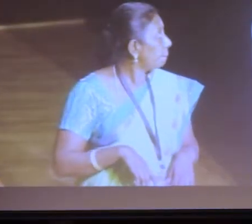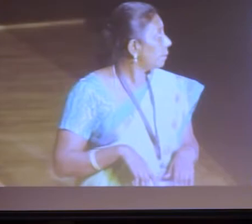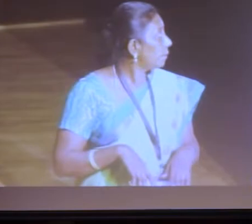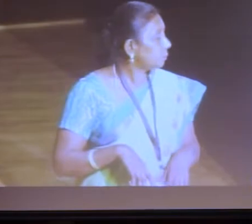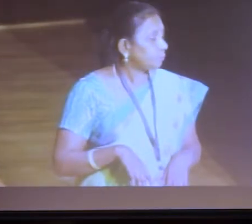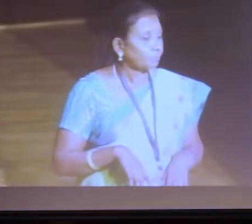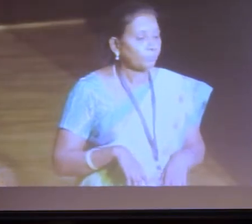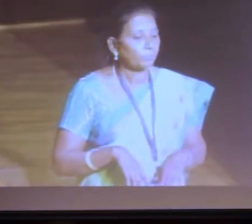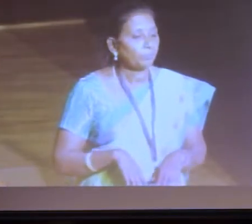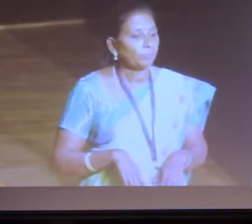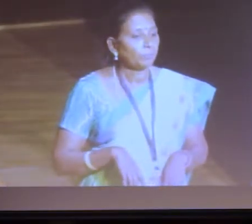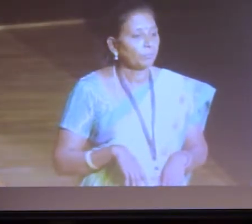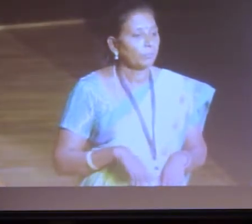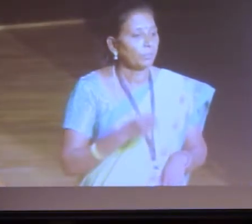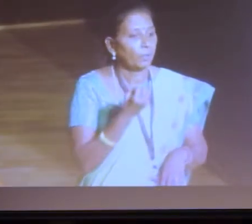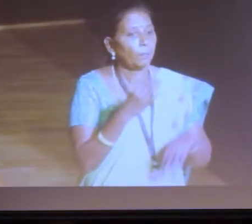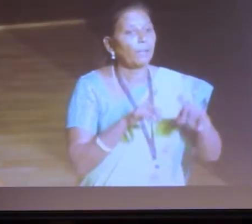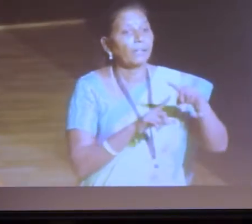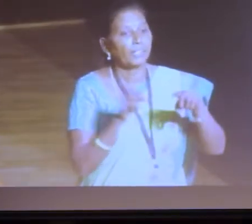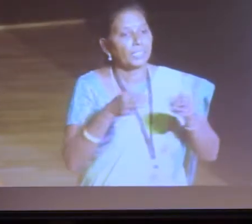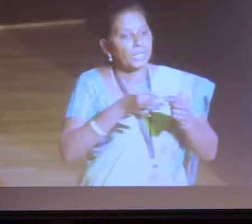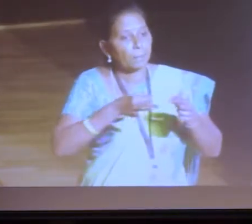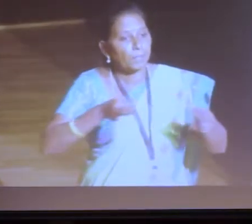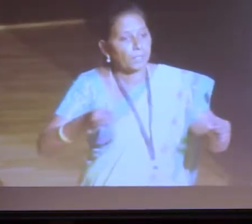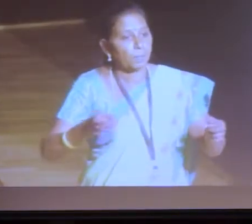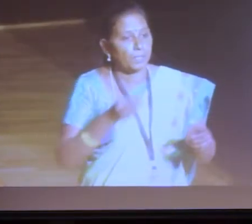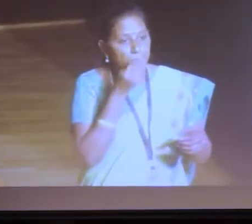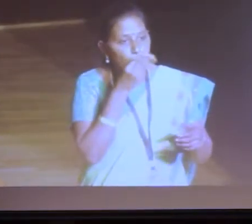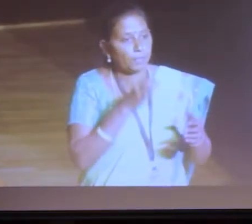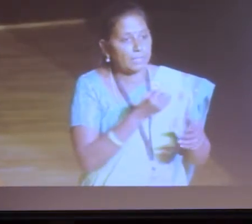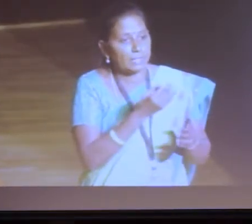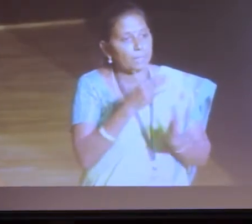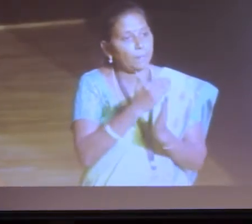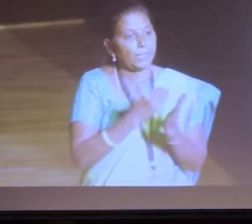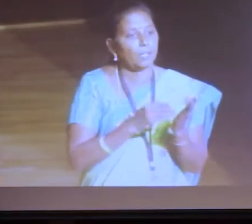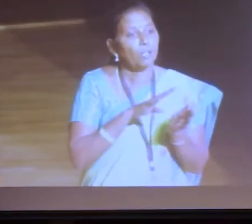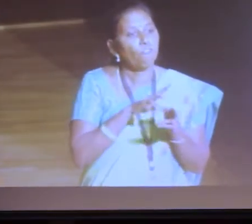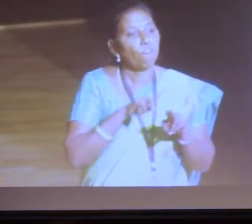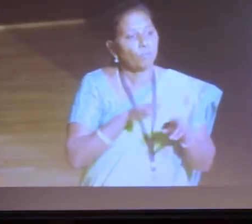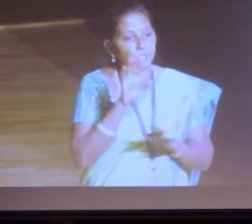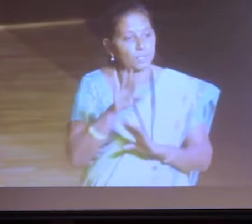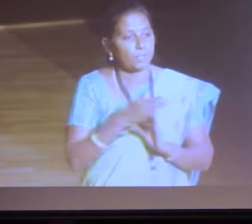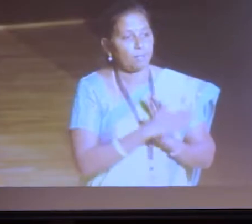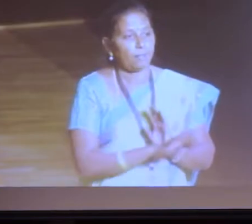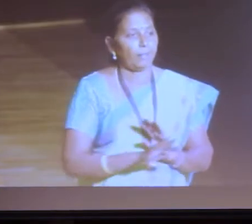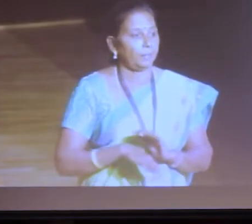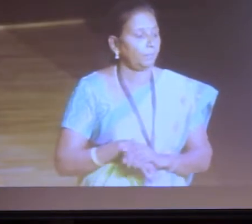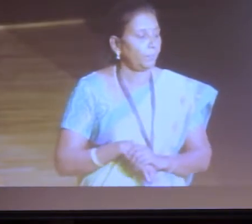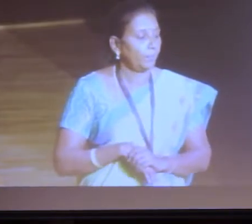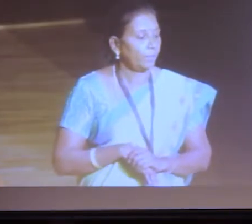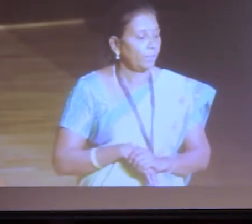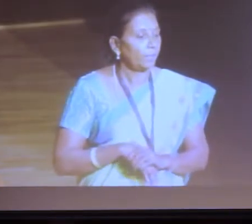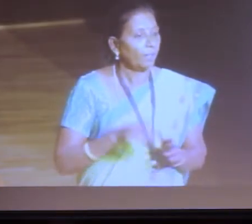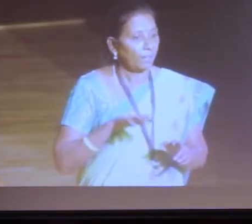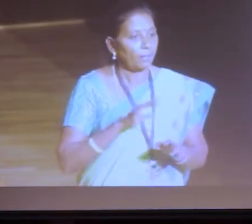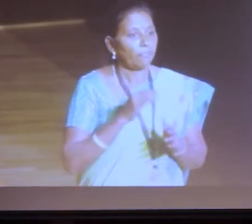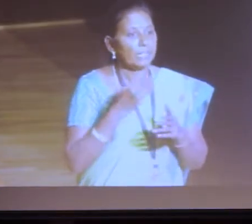like what I said: number recognition, measurement, simple arithmetic, systematic counting, and so on and so forth. Then we